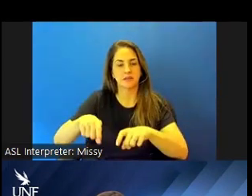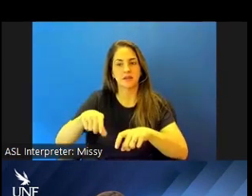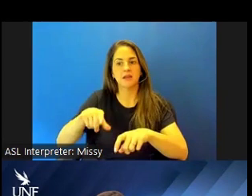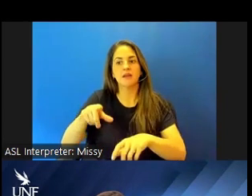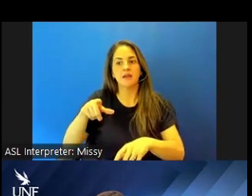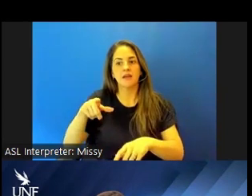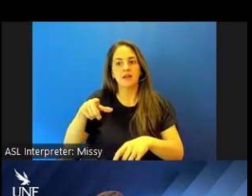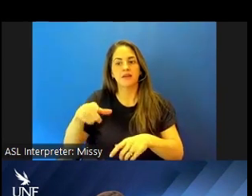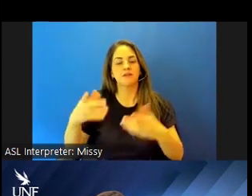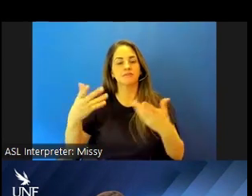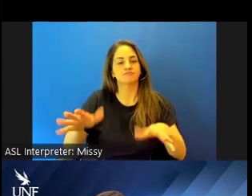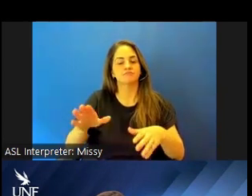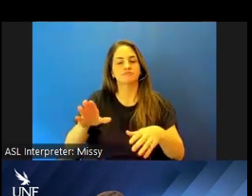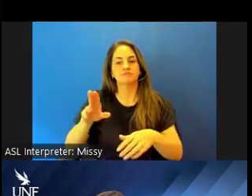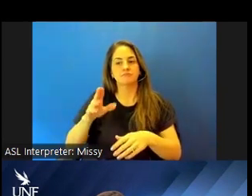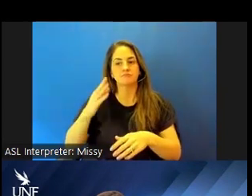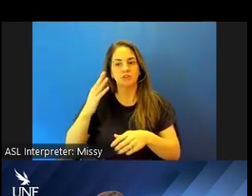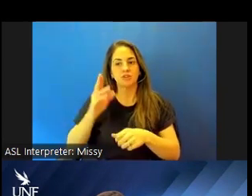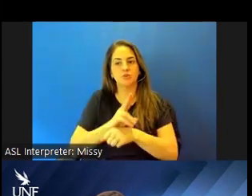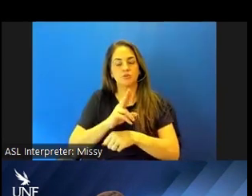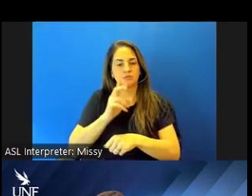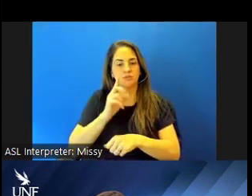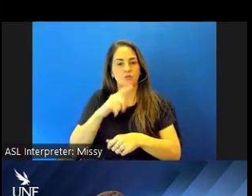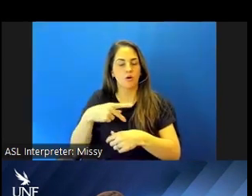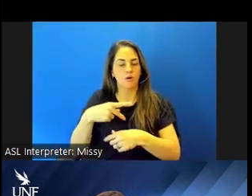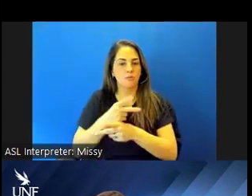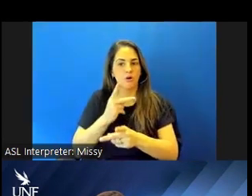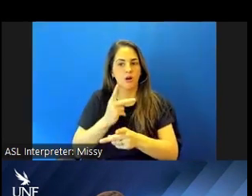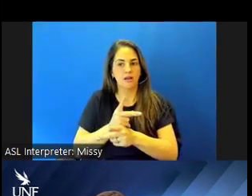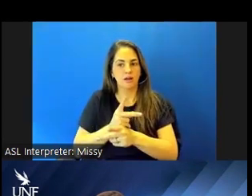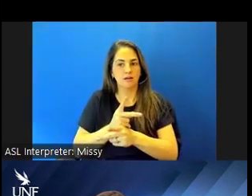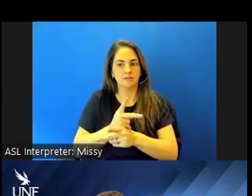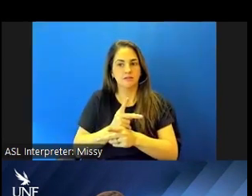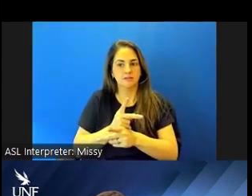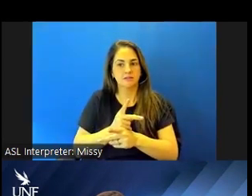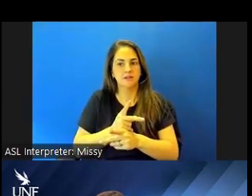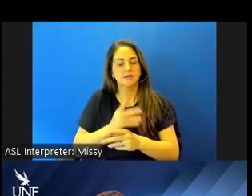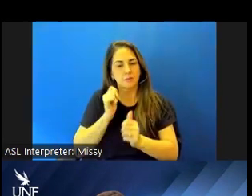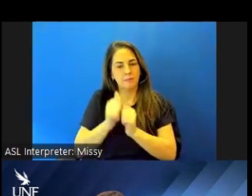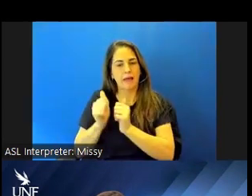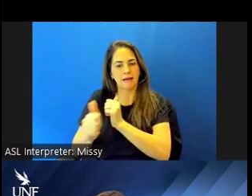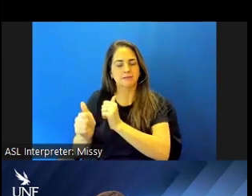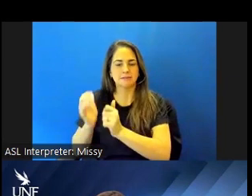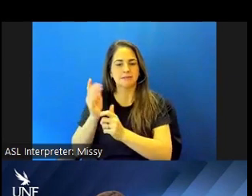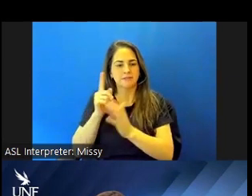used to those used for those products that have at least passed some initial checks.